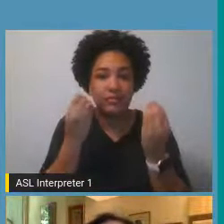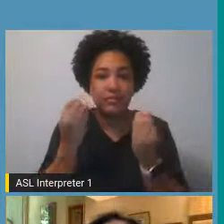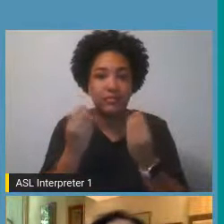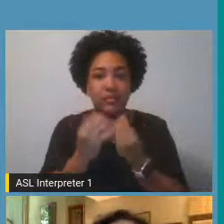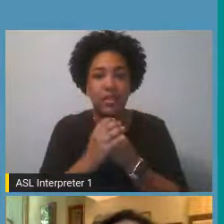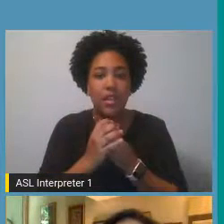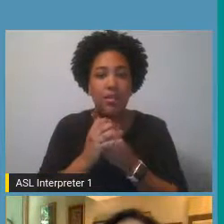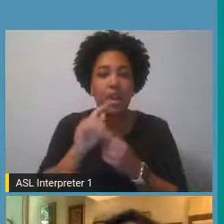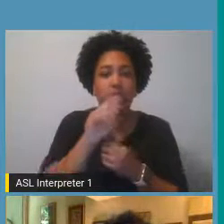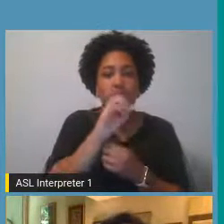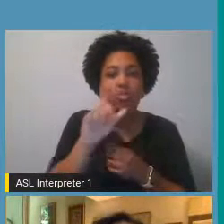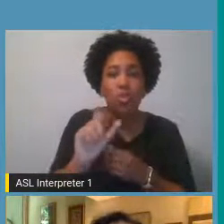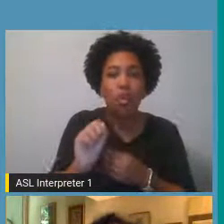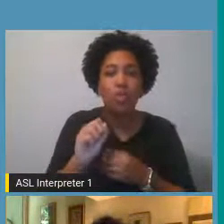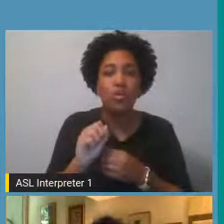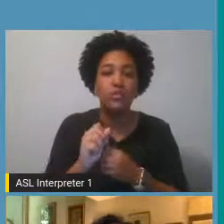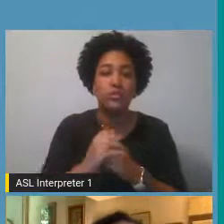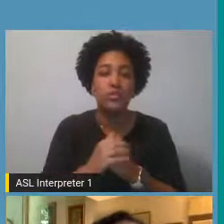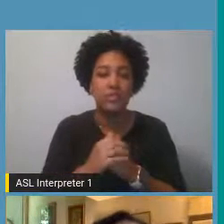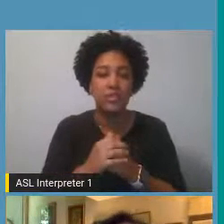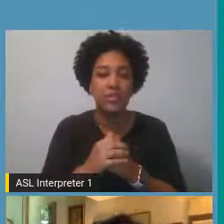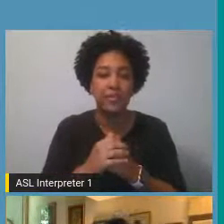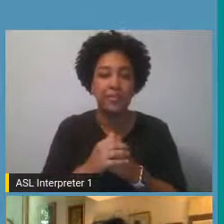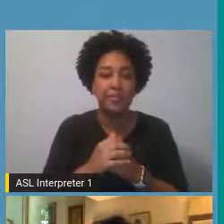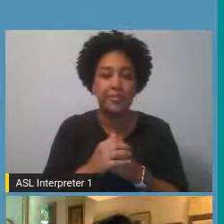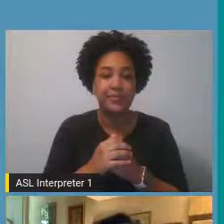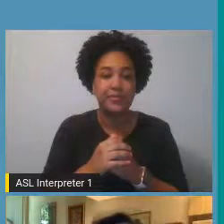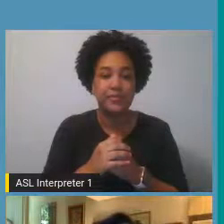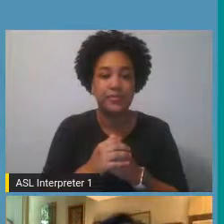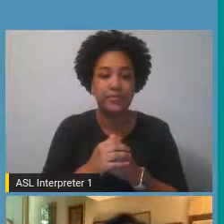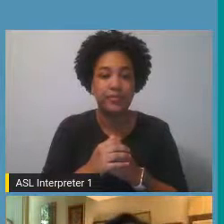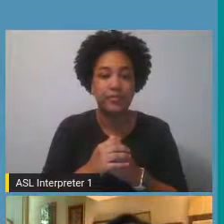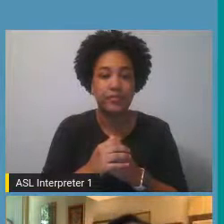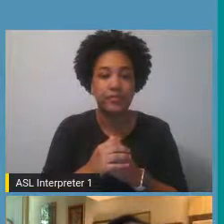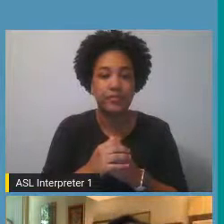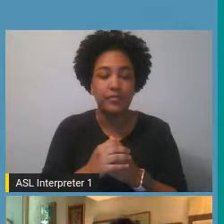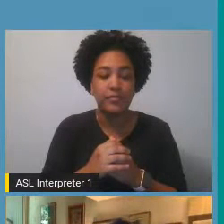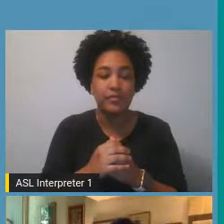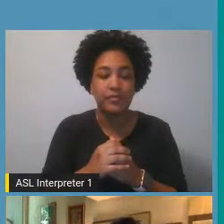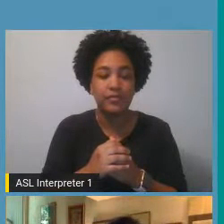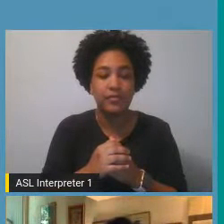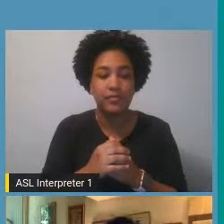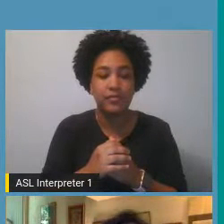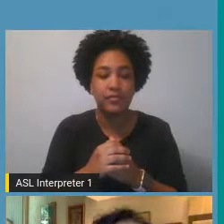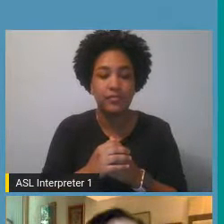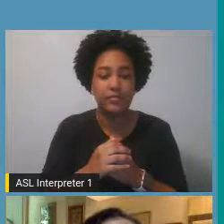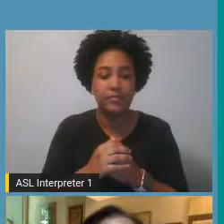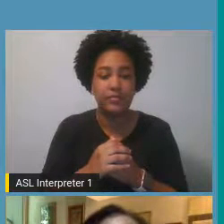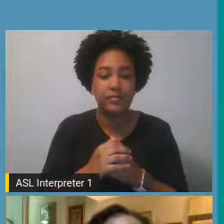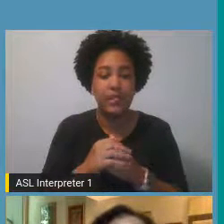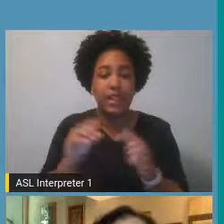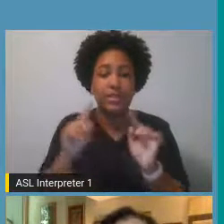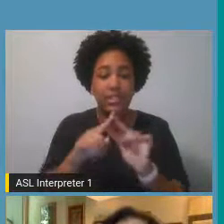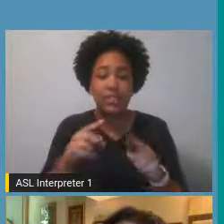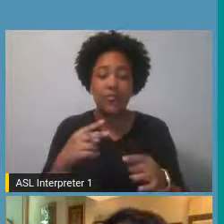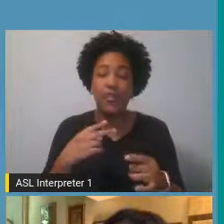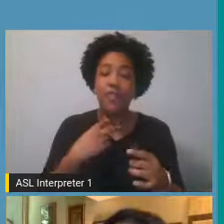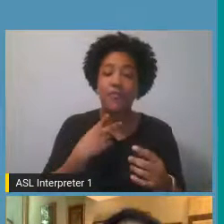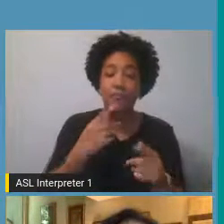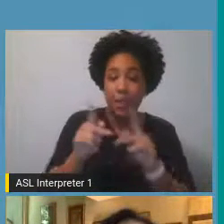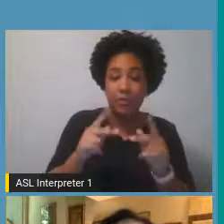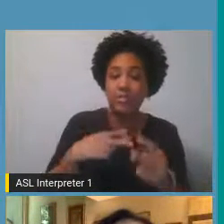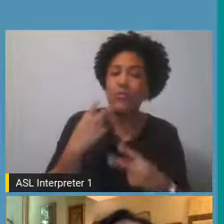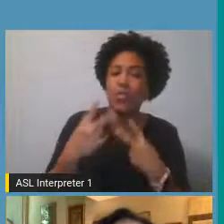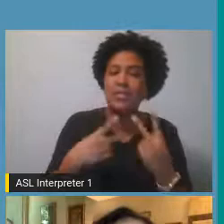tools can offer rich linear and non-linear materials so that multiple voices can be heard.